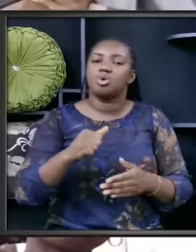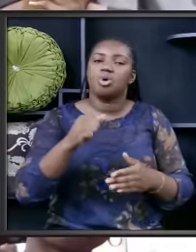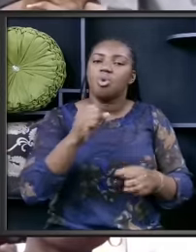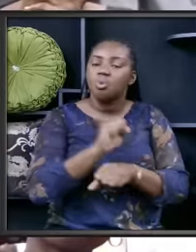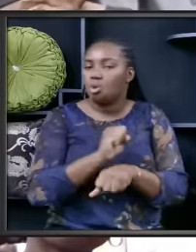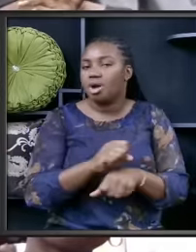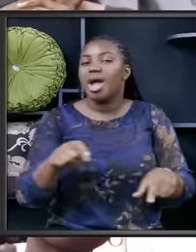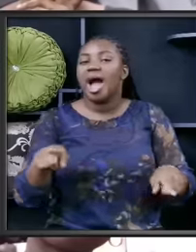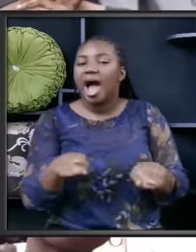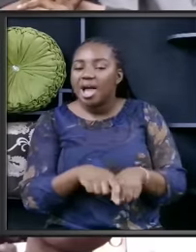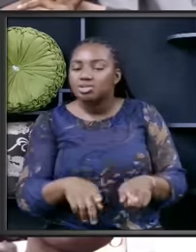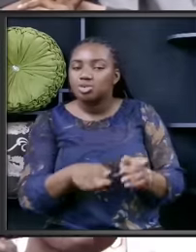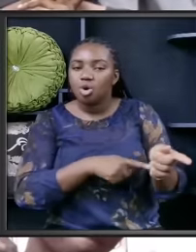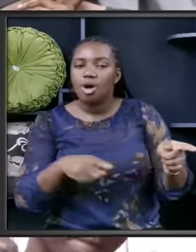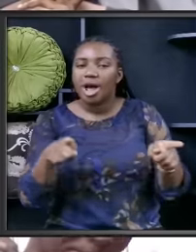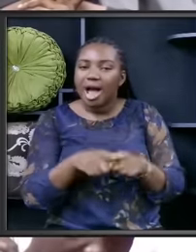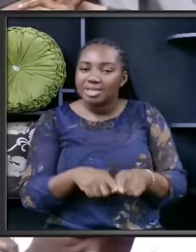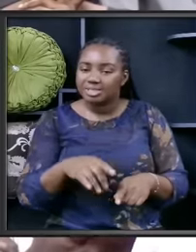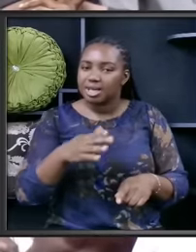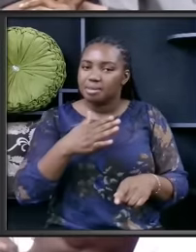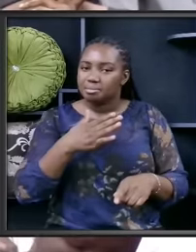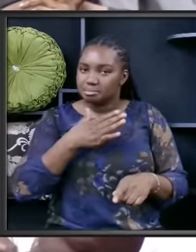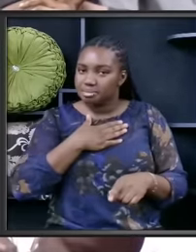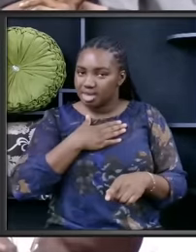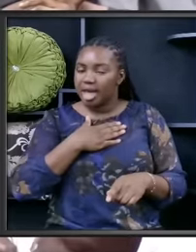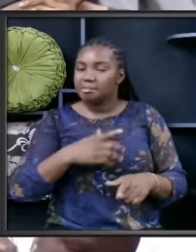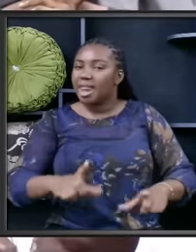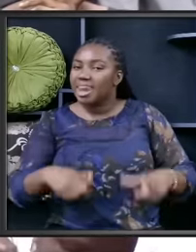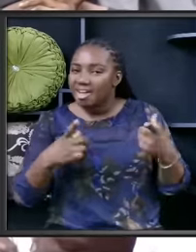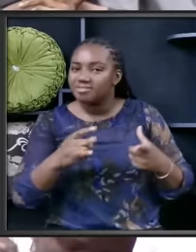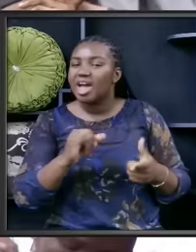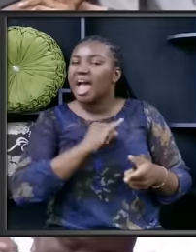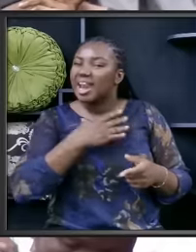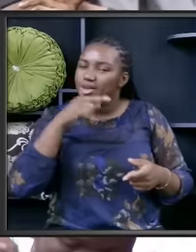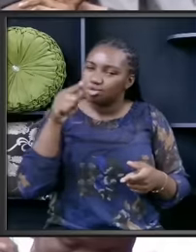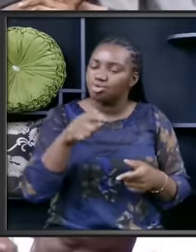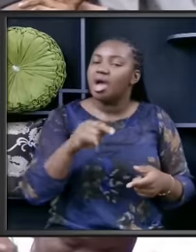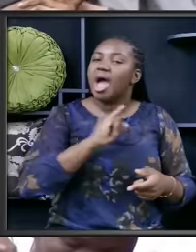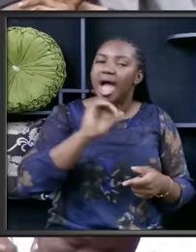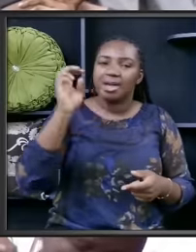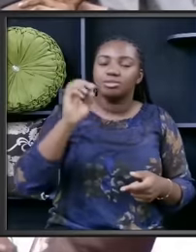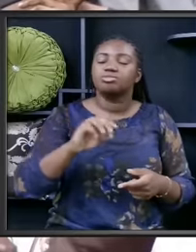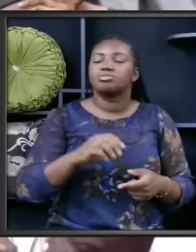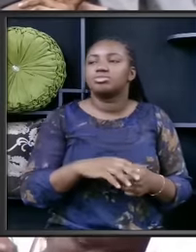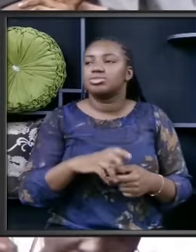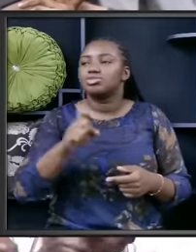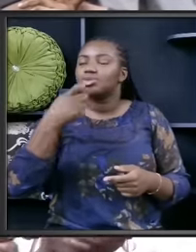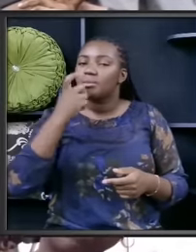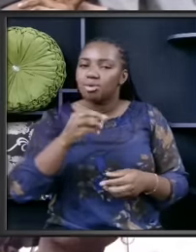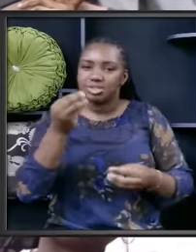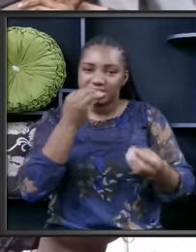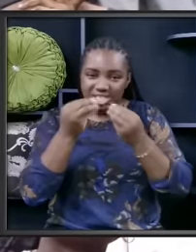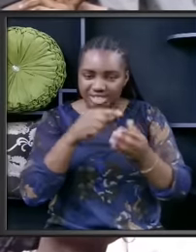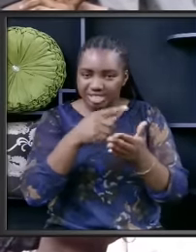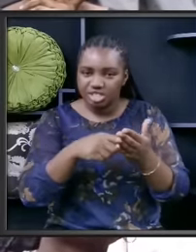their life, you no go walk. Say, this woman, we like you. Where are they there? Where they serve you? I go, Sunday, chop this food. If you kill you, make I